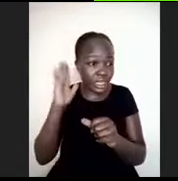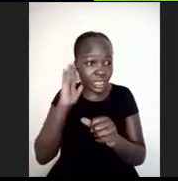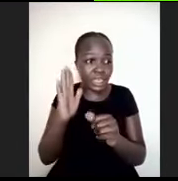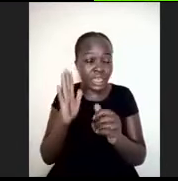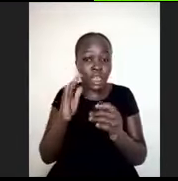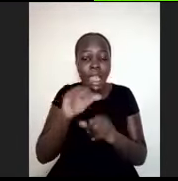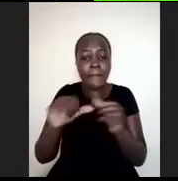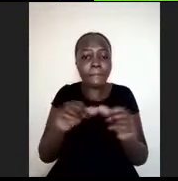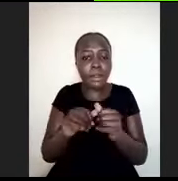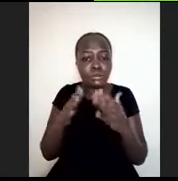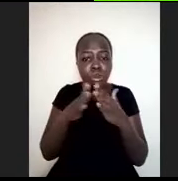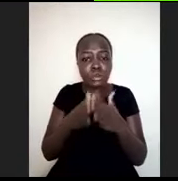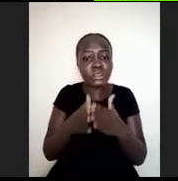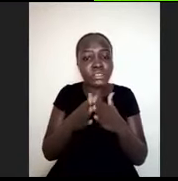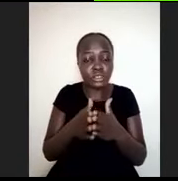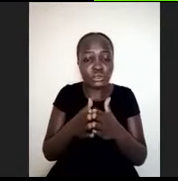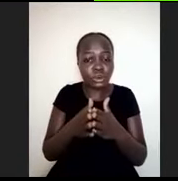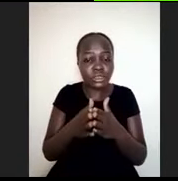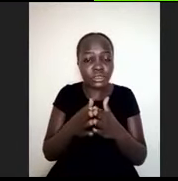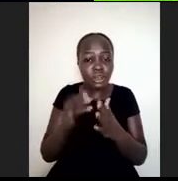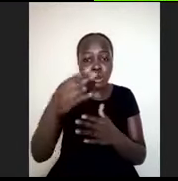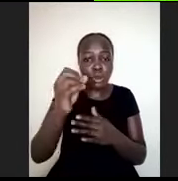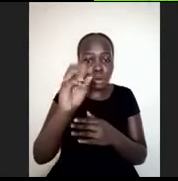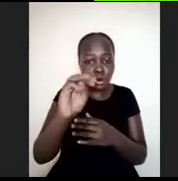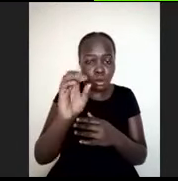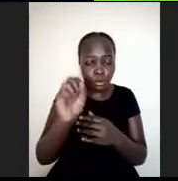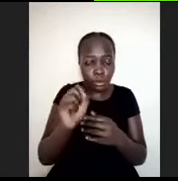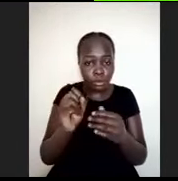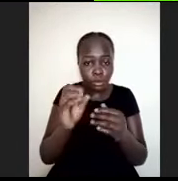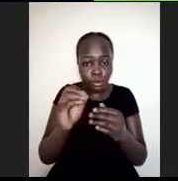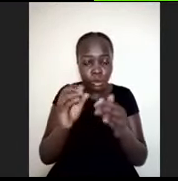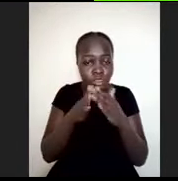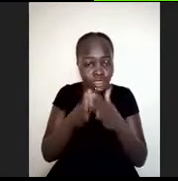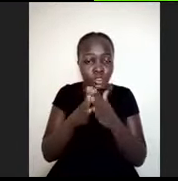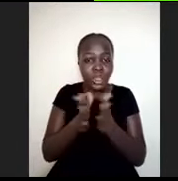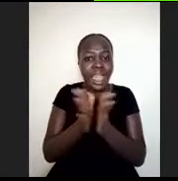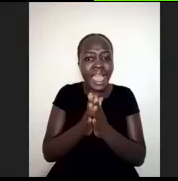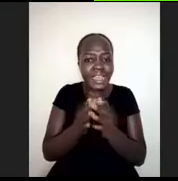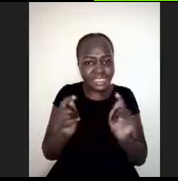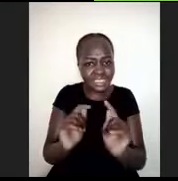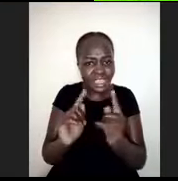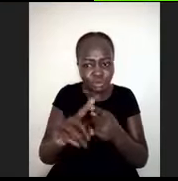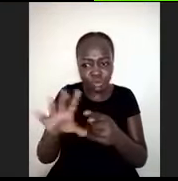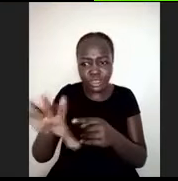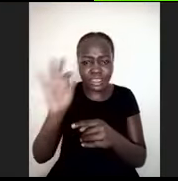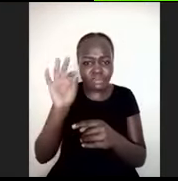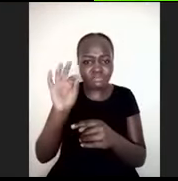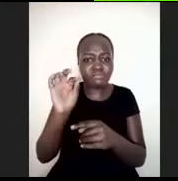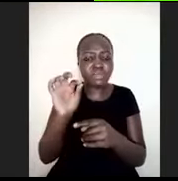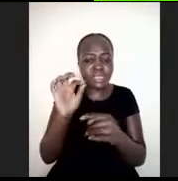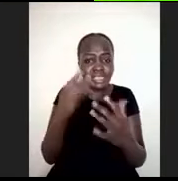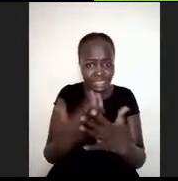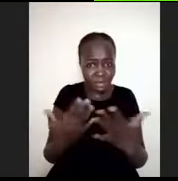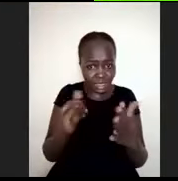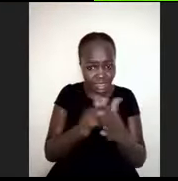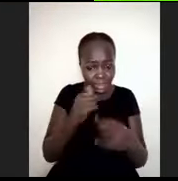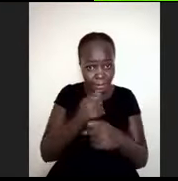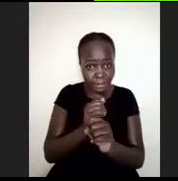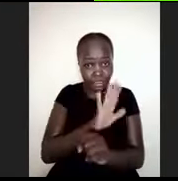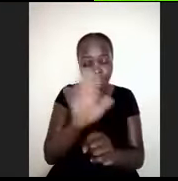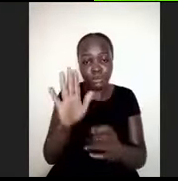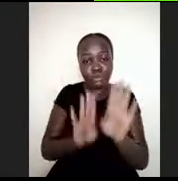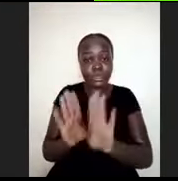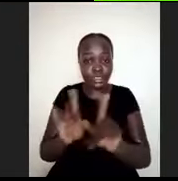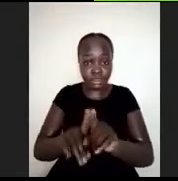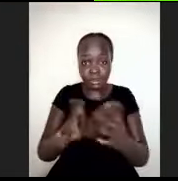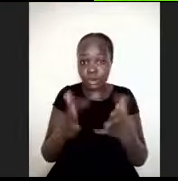people, basically. And they were trying to see whether they can retrieve a gene that caused them to behave the way they are behaving.